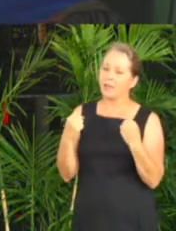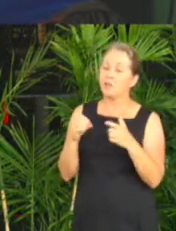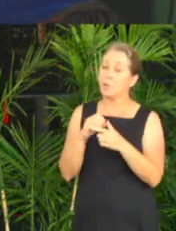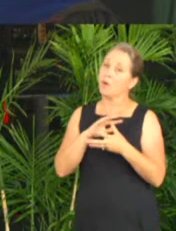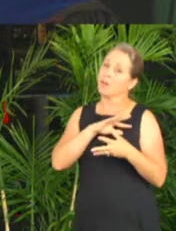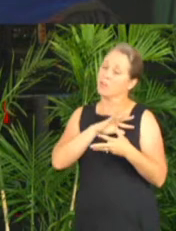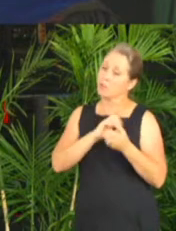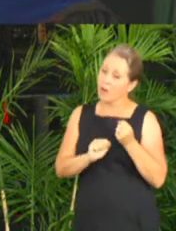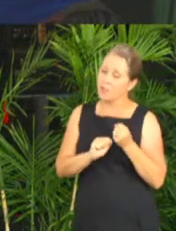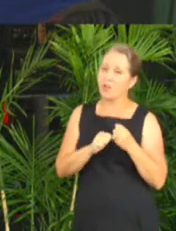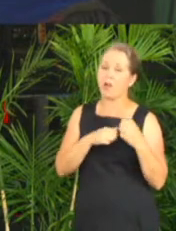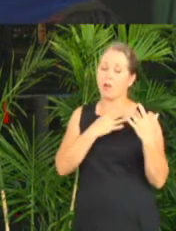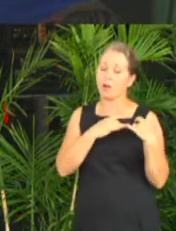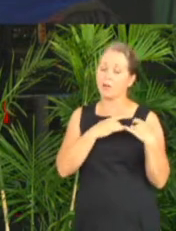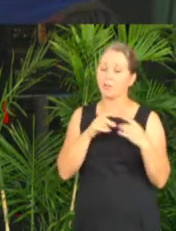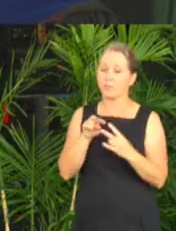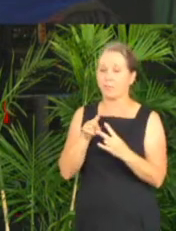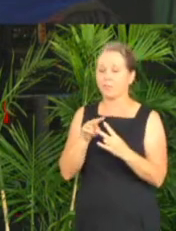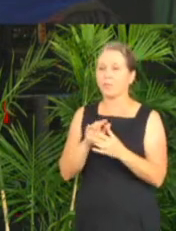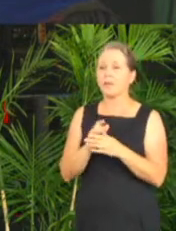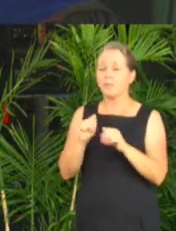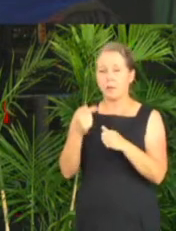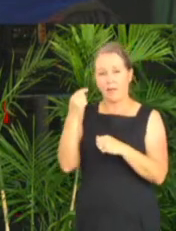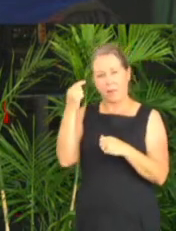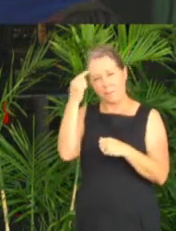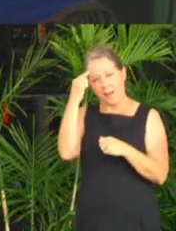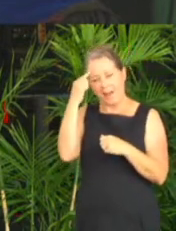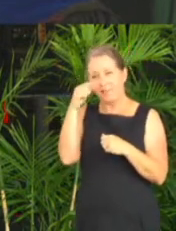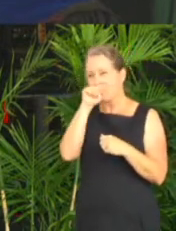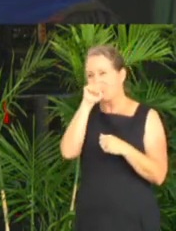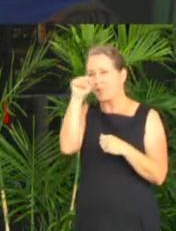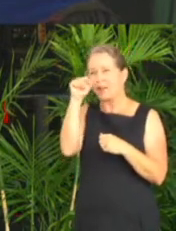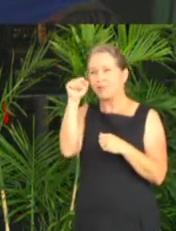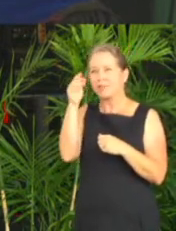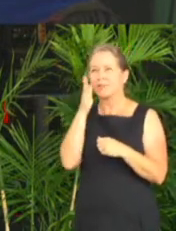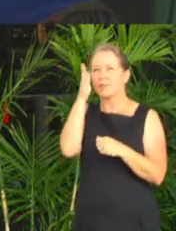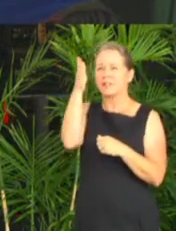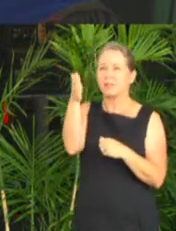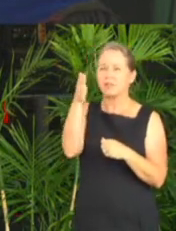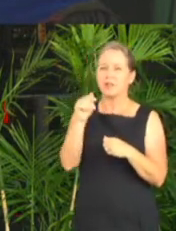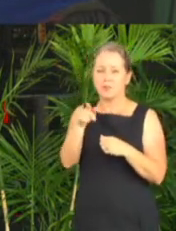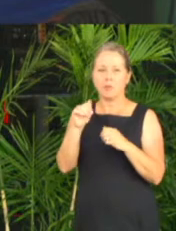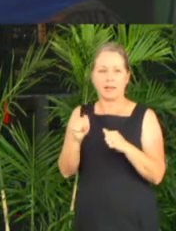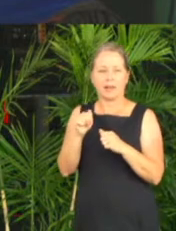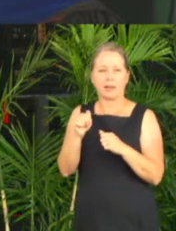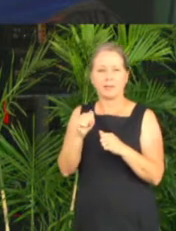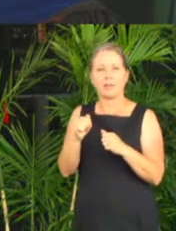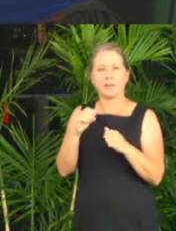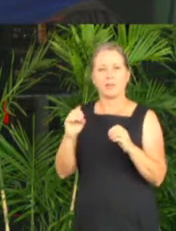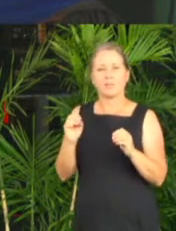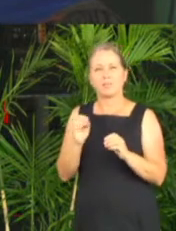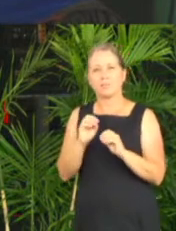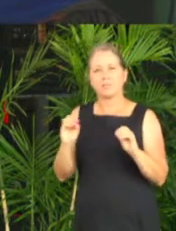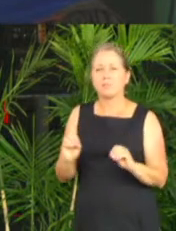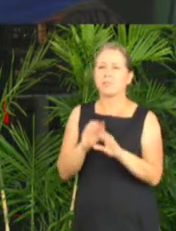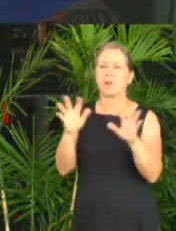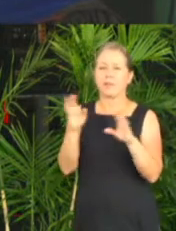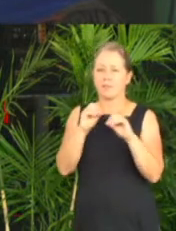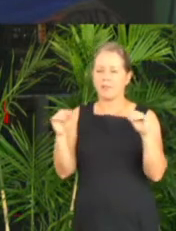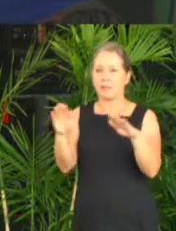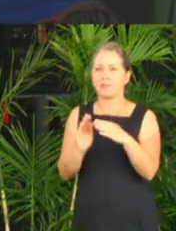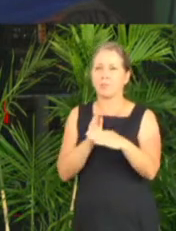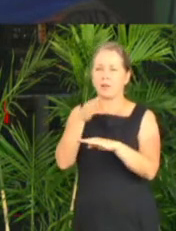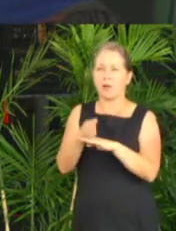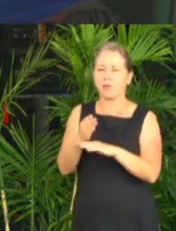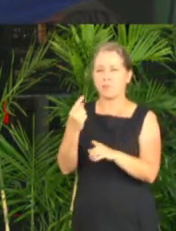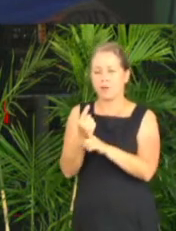crush a heart. May you have a mind that loves frontiers so that you can evoke the bright fields that lie beyond the